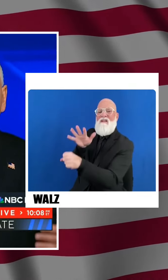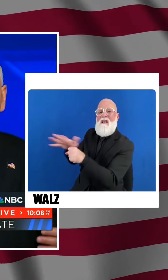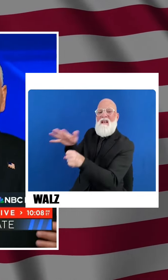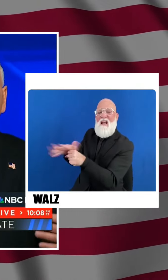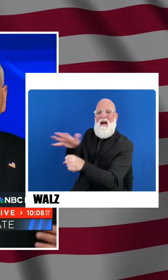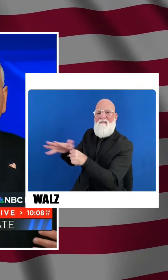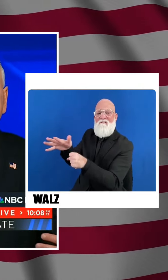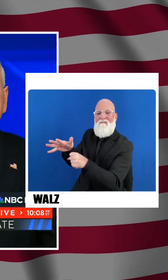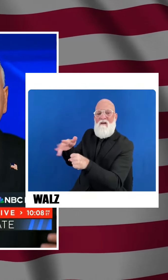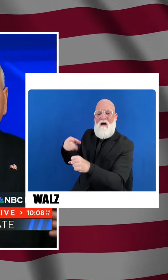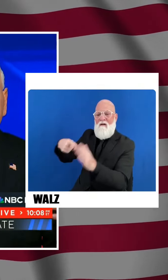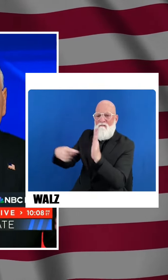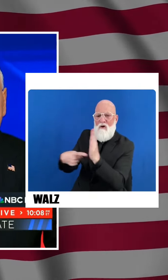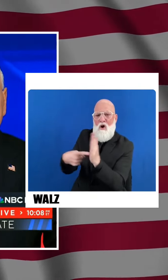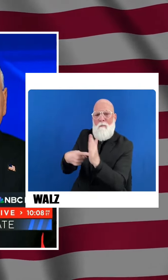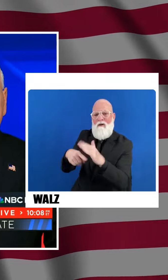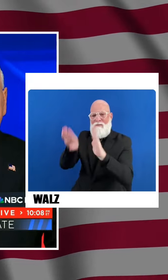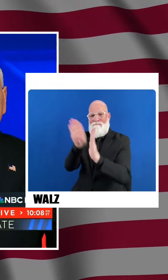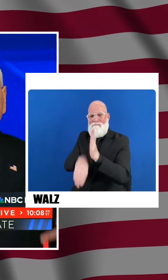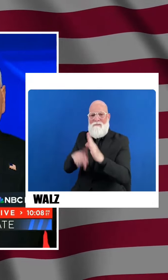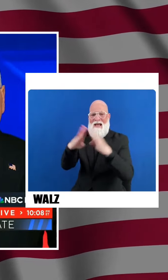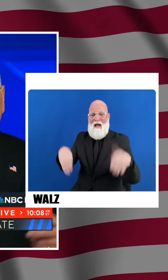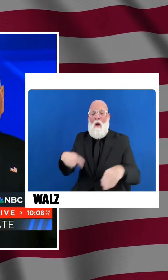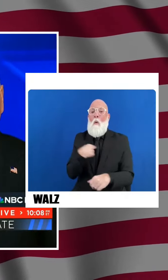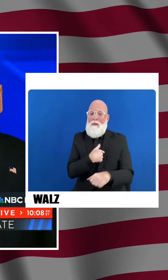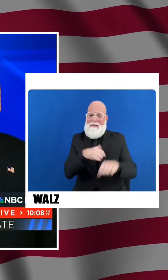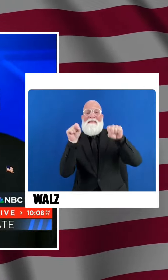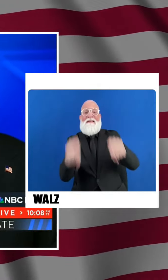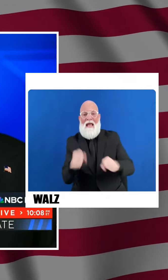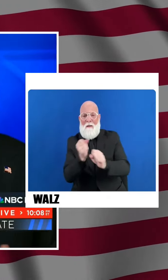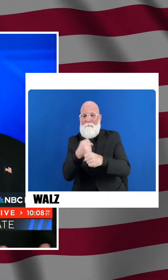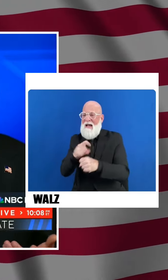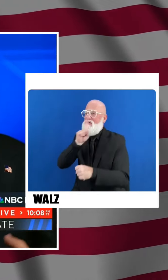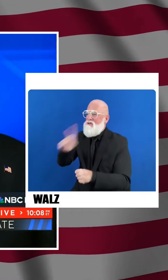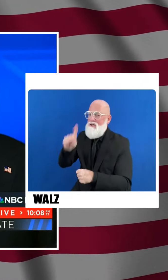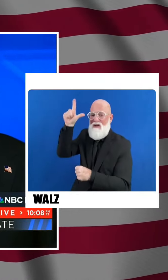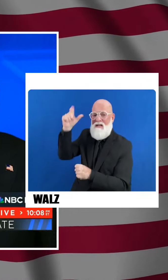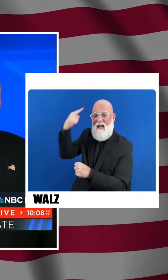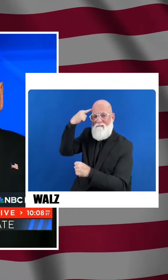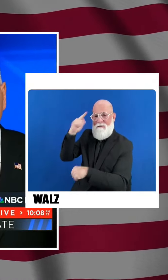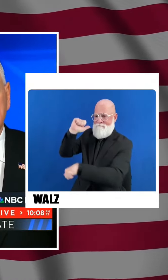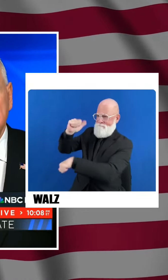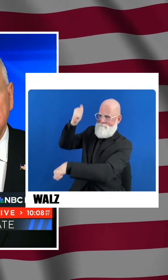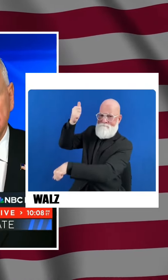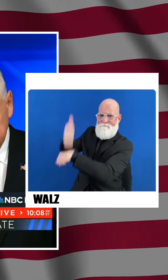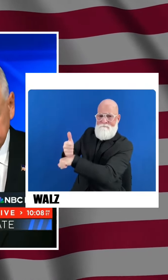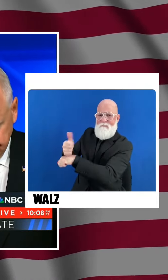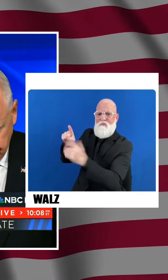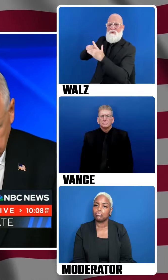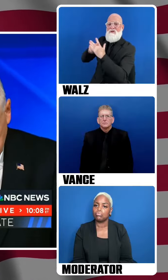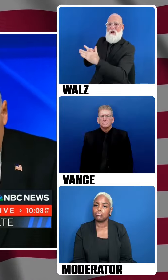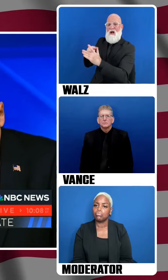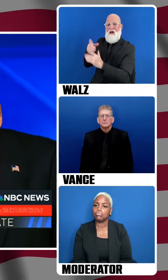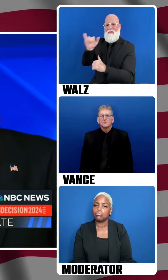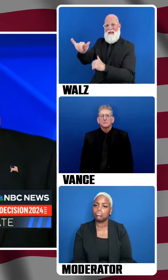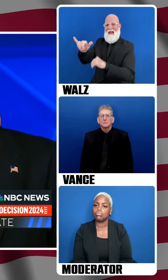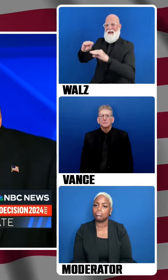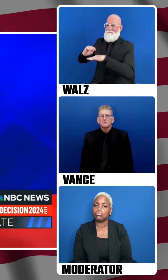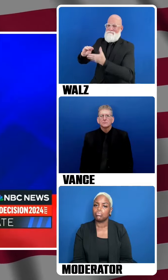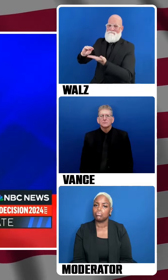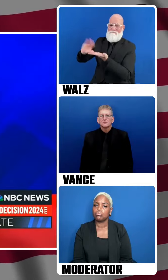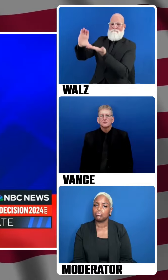but we can make sure that the government's there to help kickstart it, create that base. Governor, your time is up. Senator